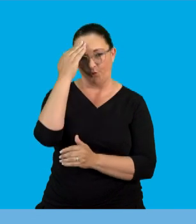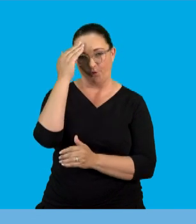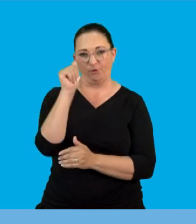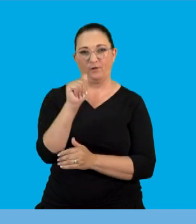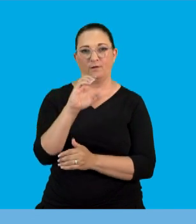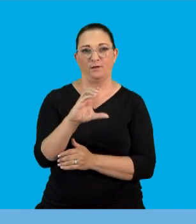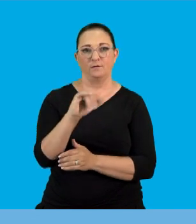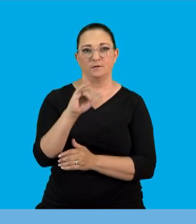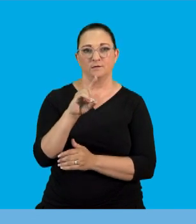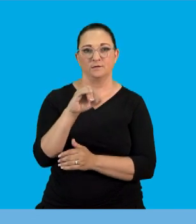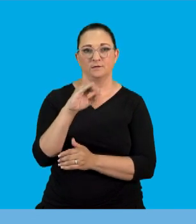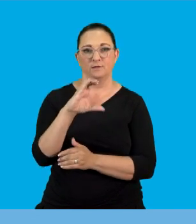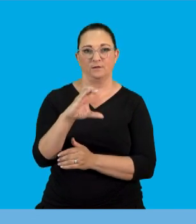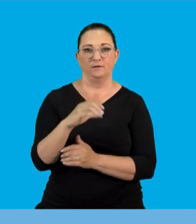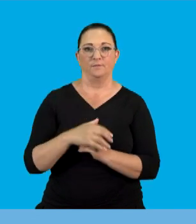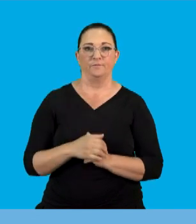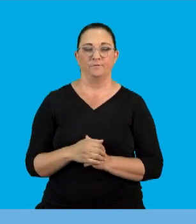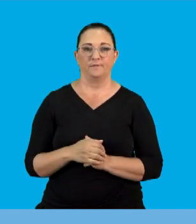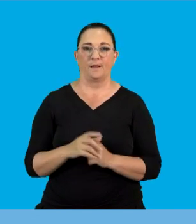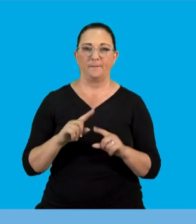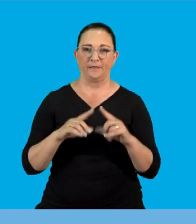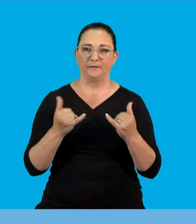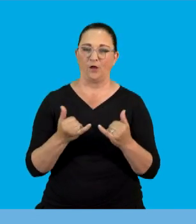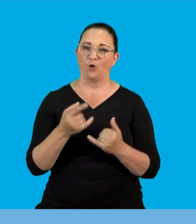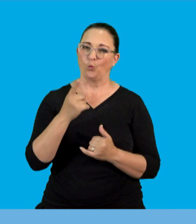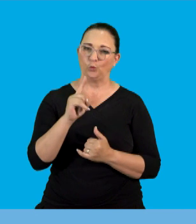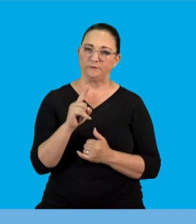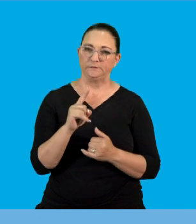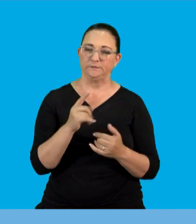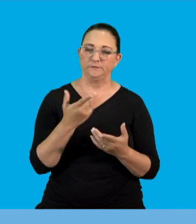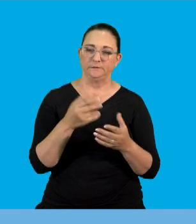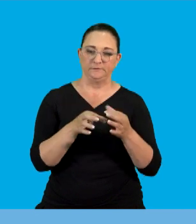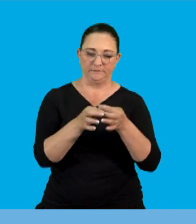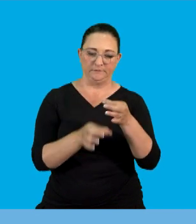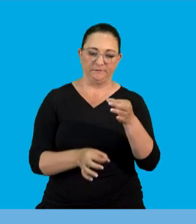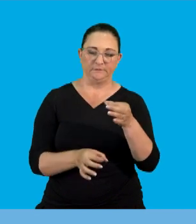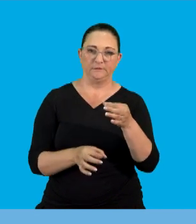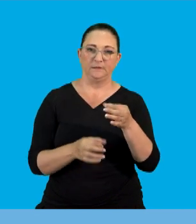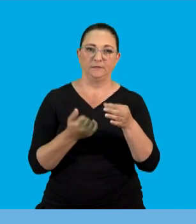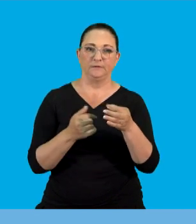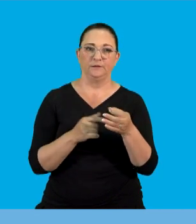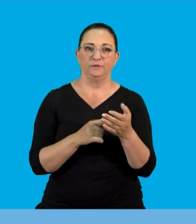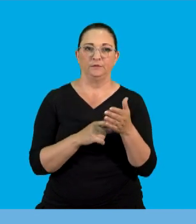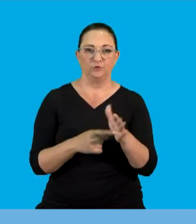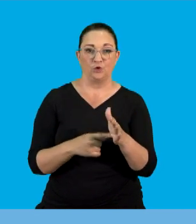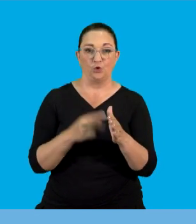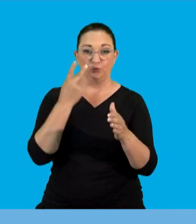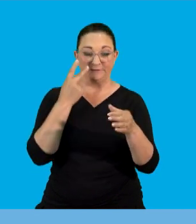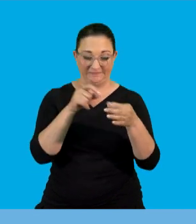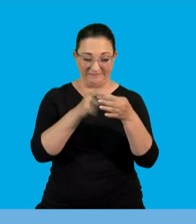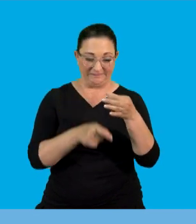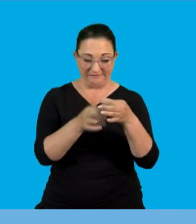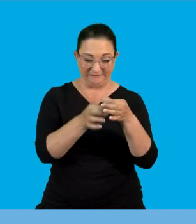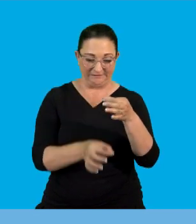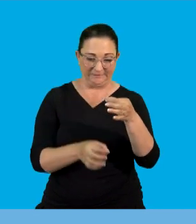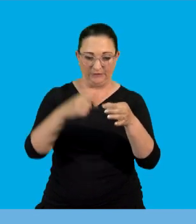asking, what is the nature of the solution in this test tube? So because the indicator changed to orange, that tells us that